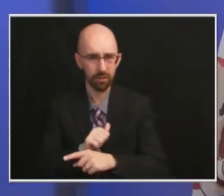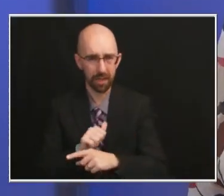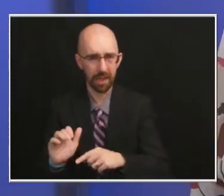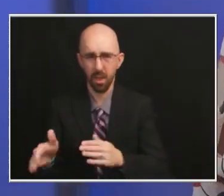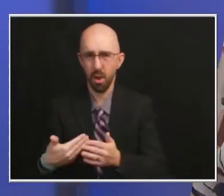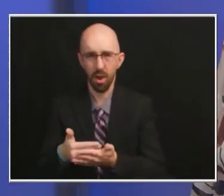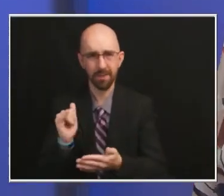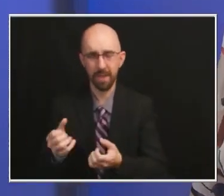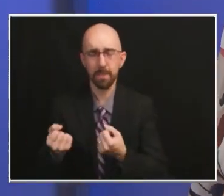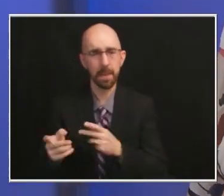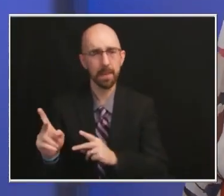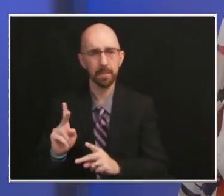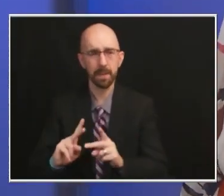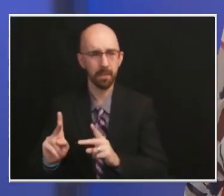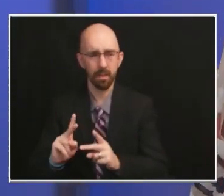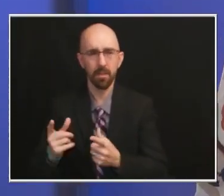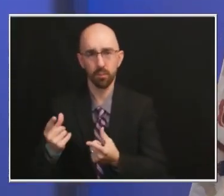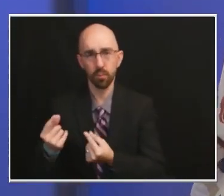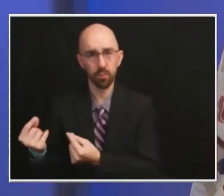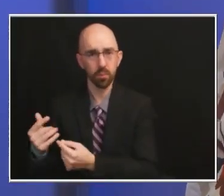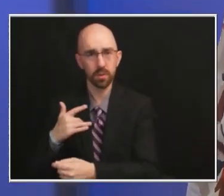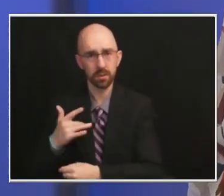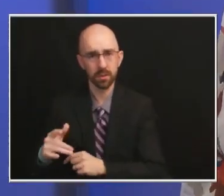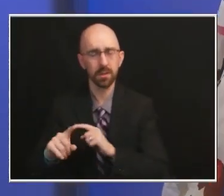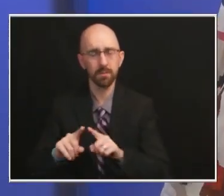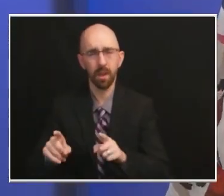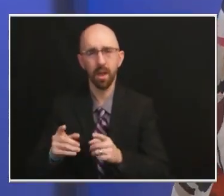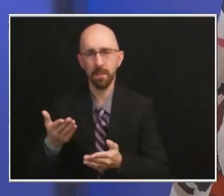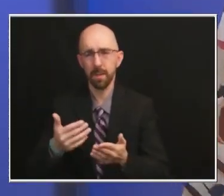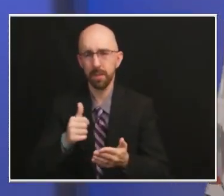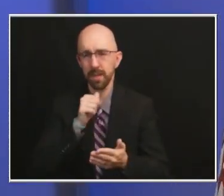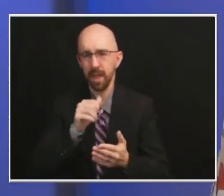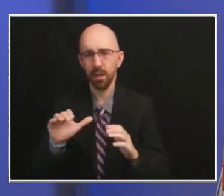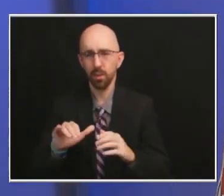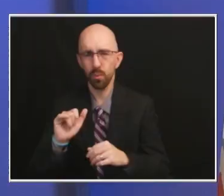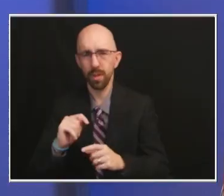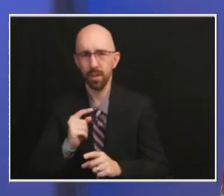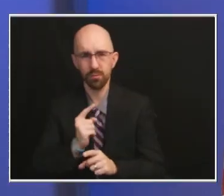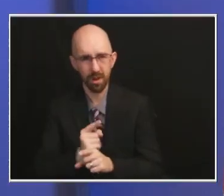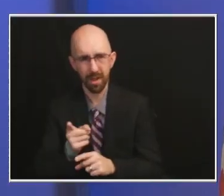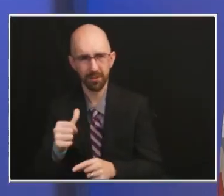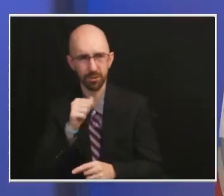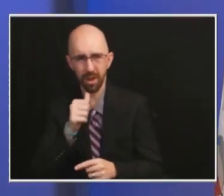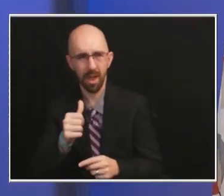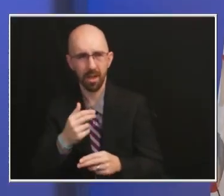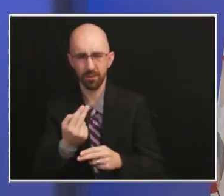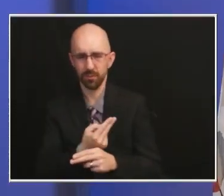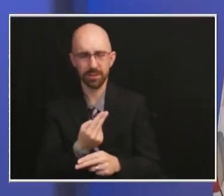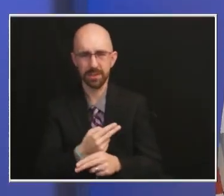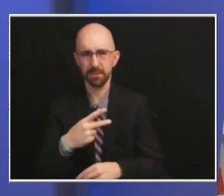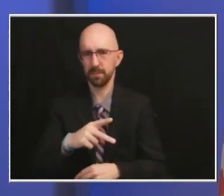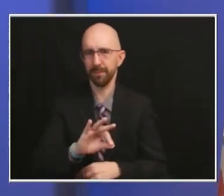people, do, but might not be doing it correctly because they're not engaging their pelvic floor,